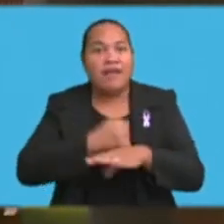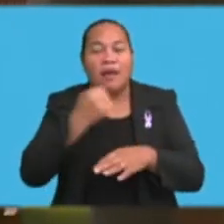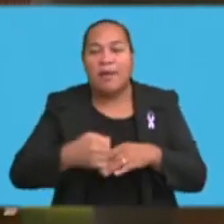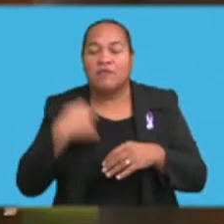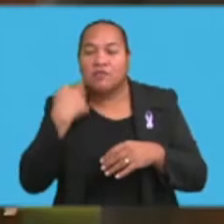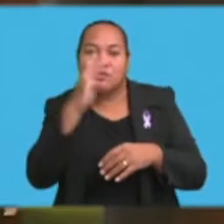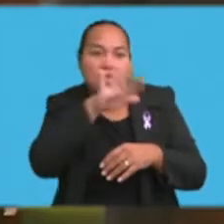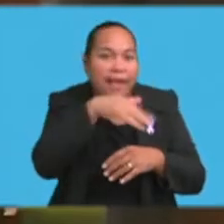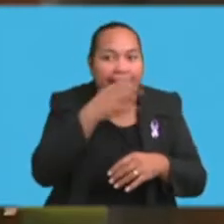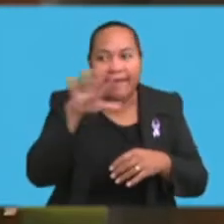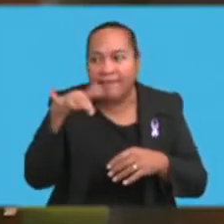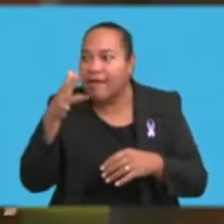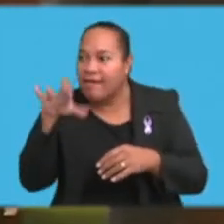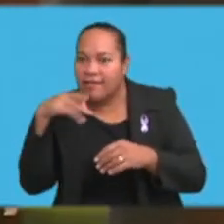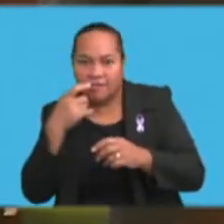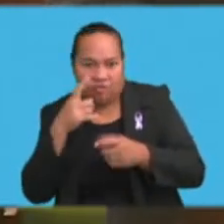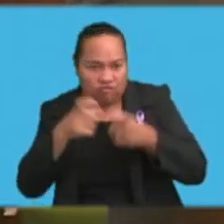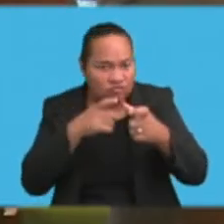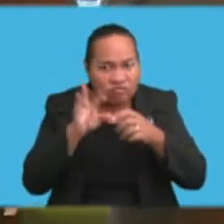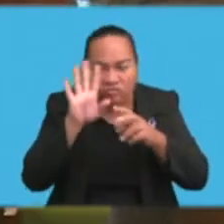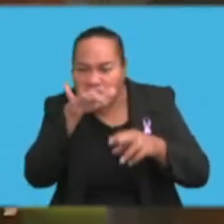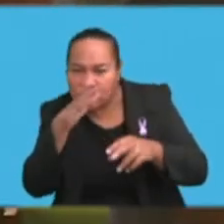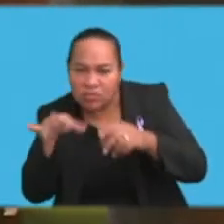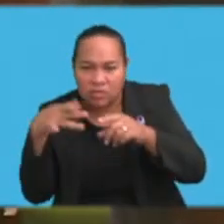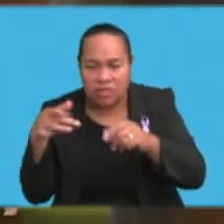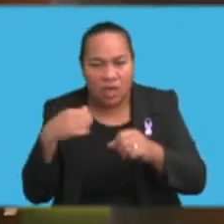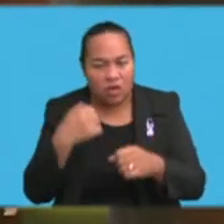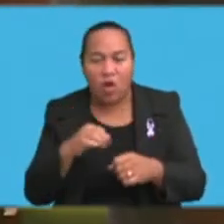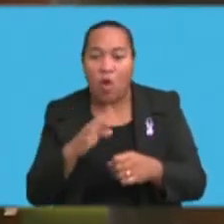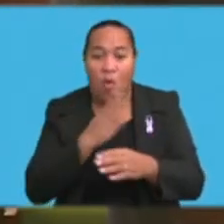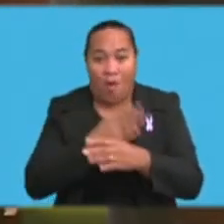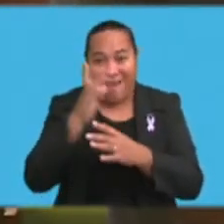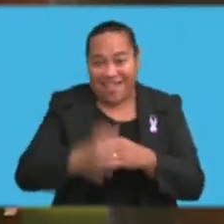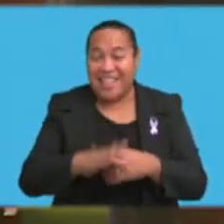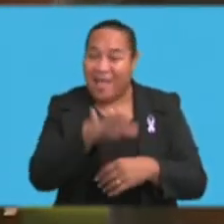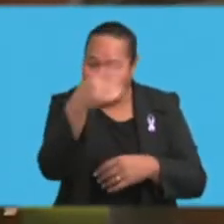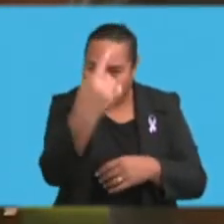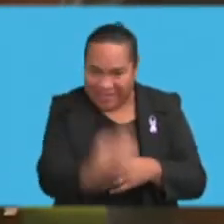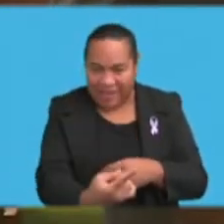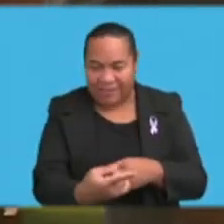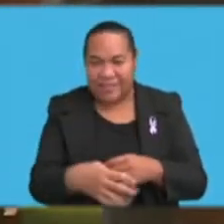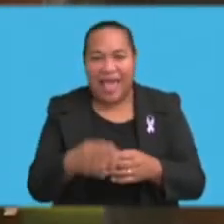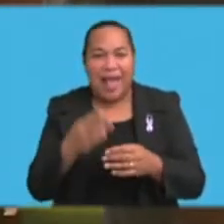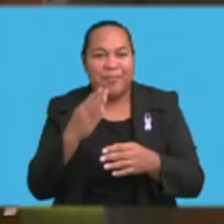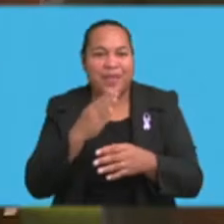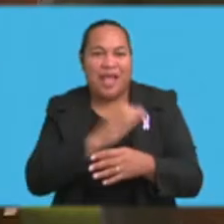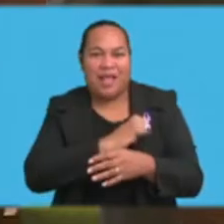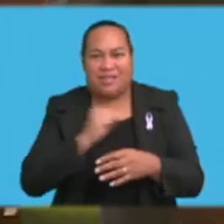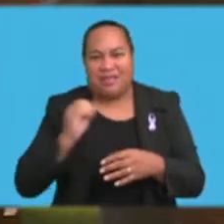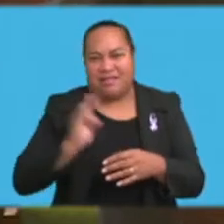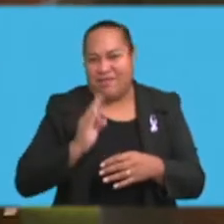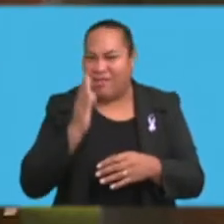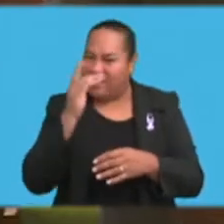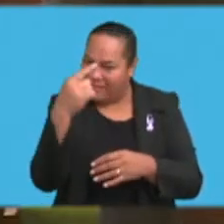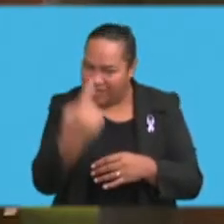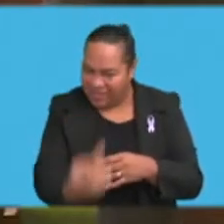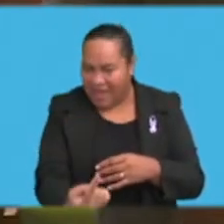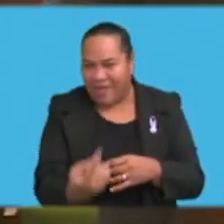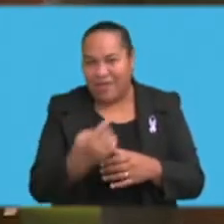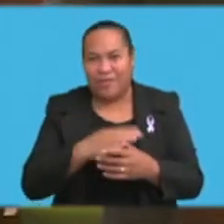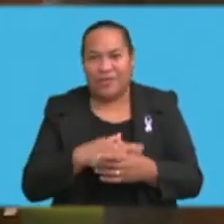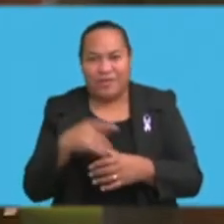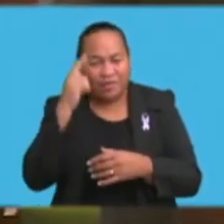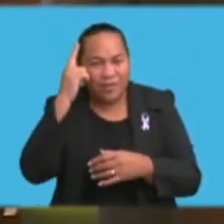around trying to regulate each party, workers to regulate themselves, employers to regulate themselves, and in this way we